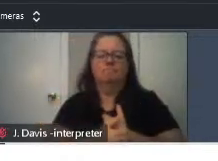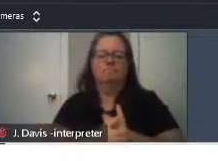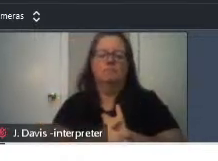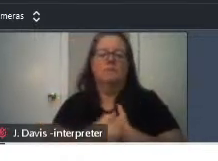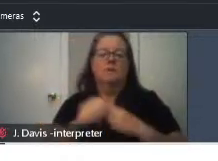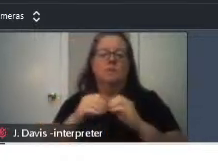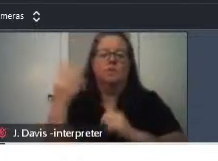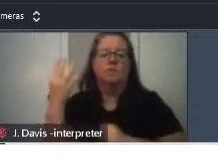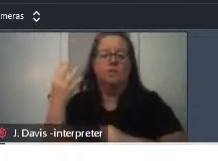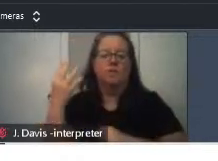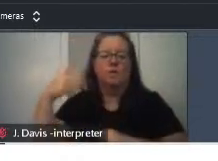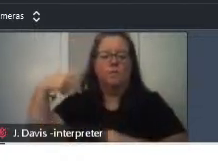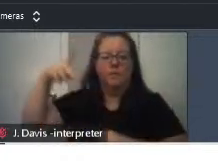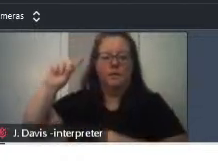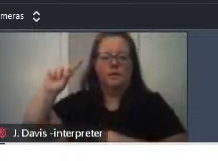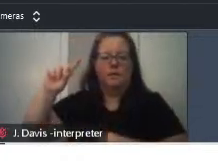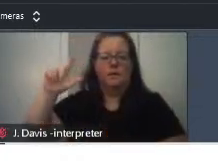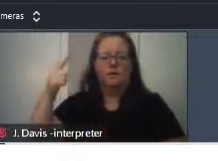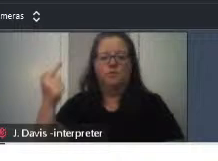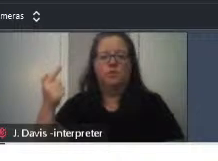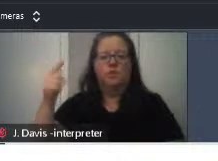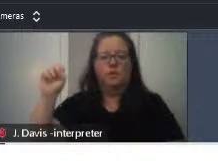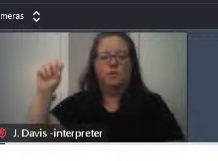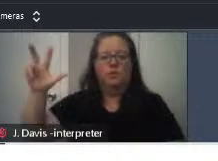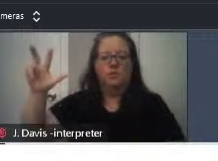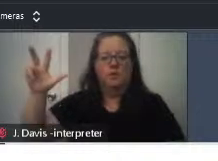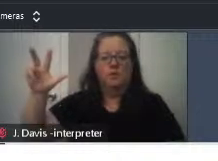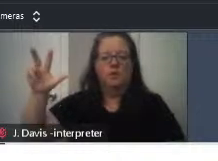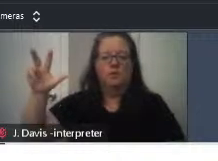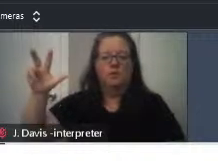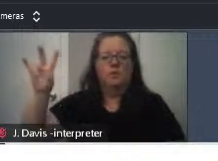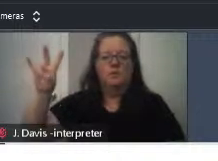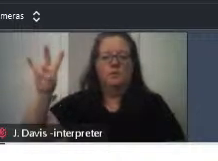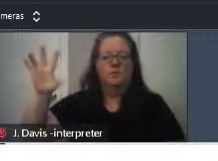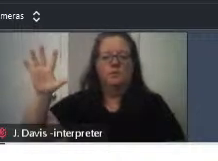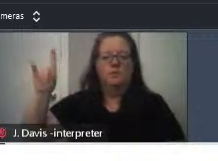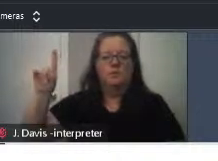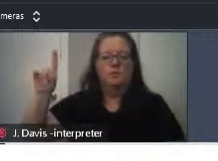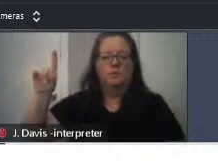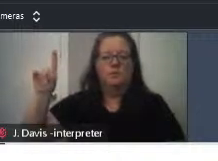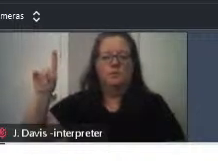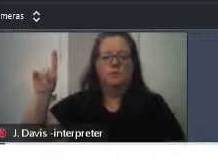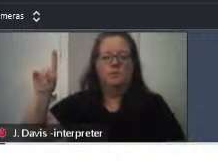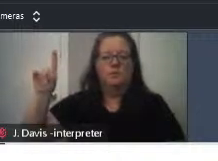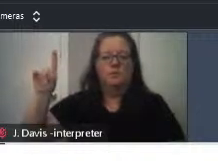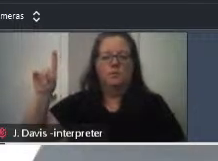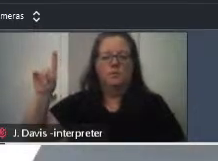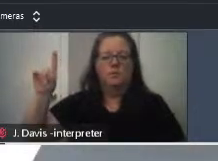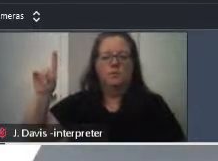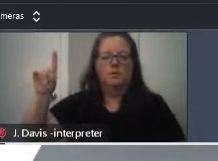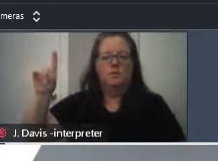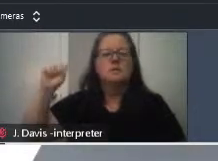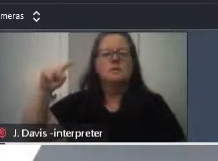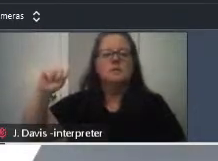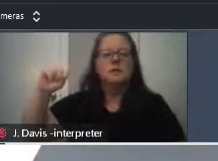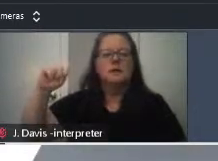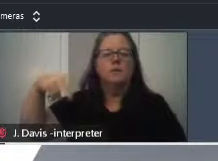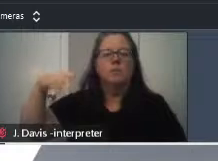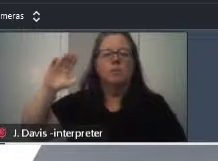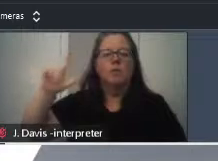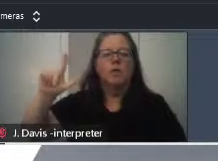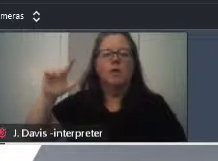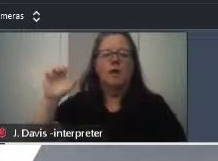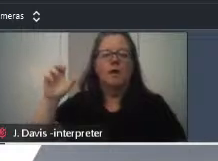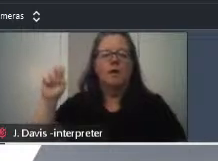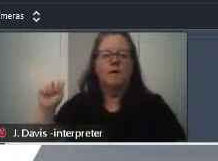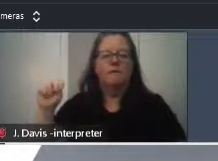Item 4, PD 21-03, 751 St. Paul Avenue. Can I get a motion in a second?